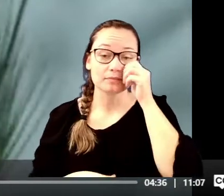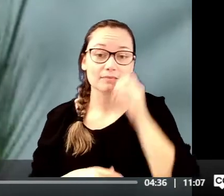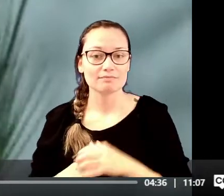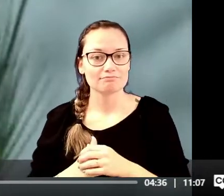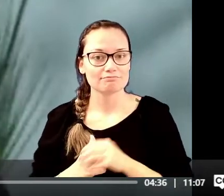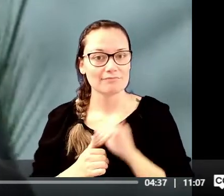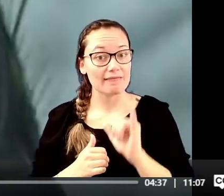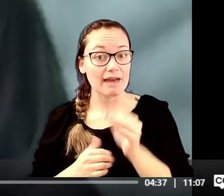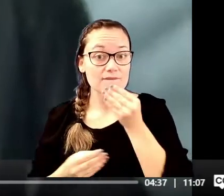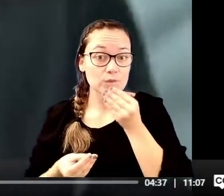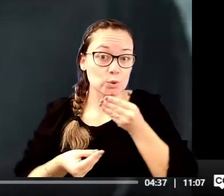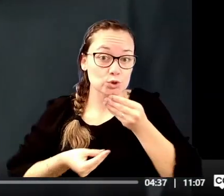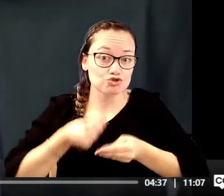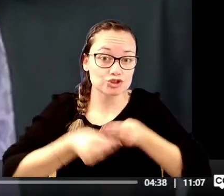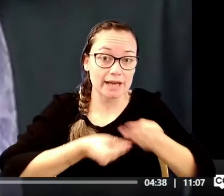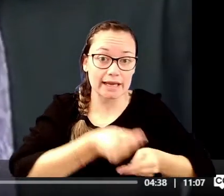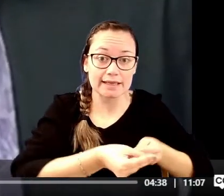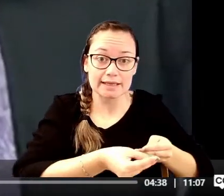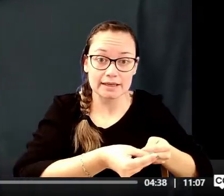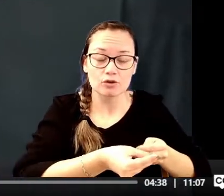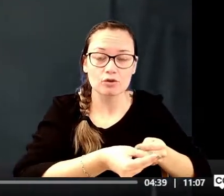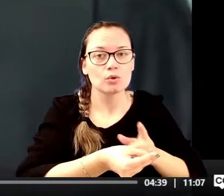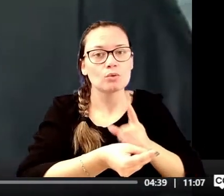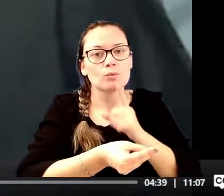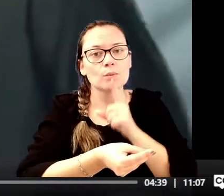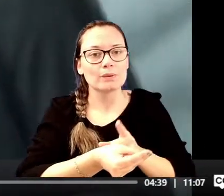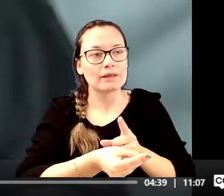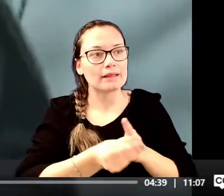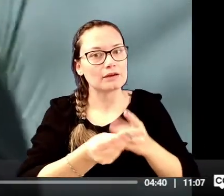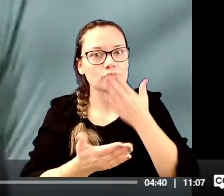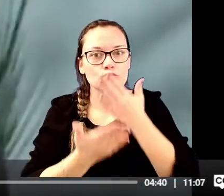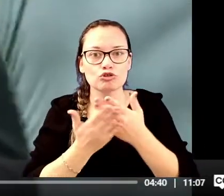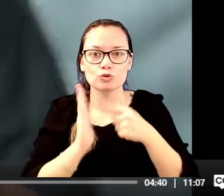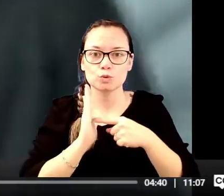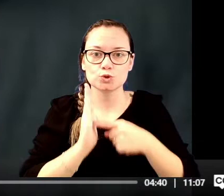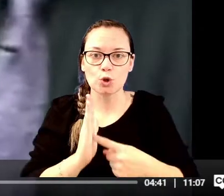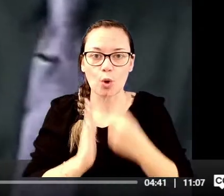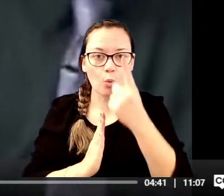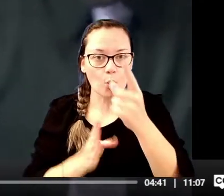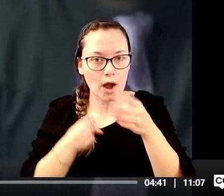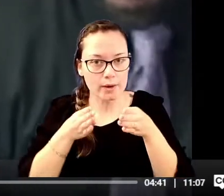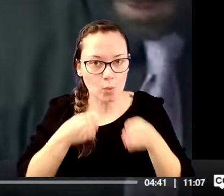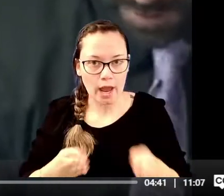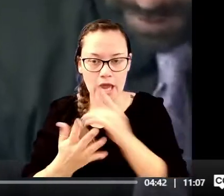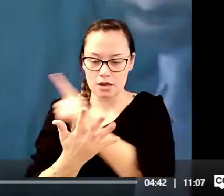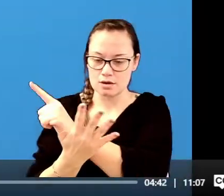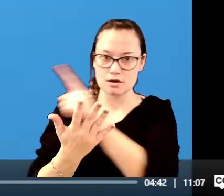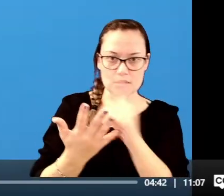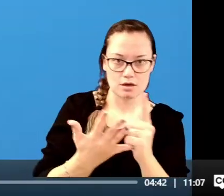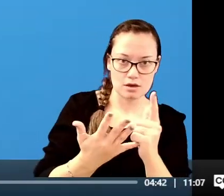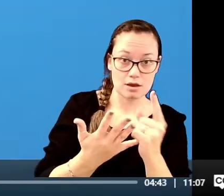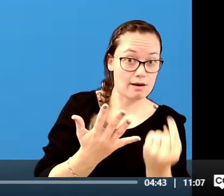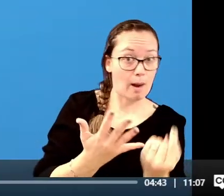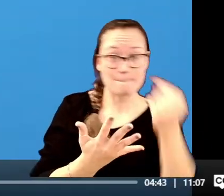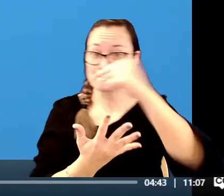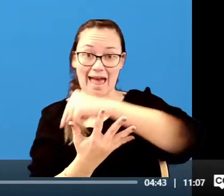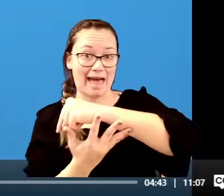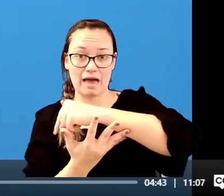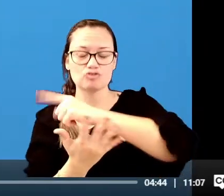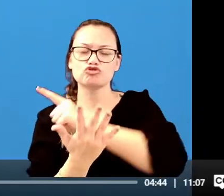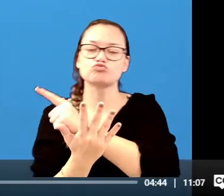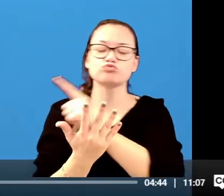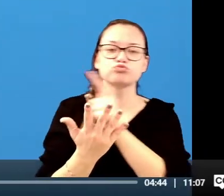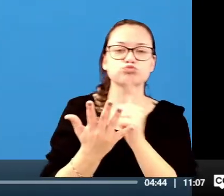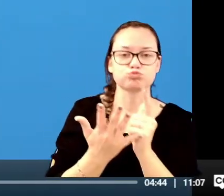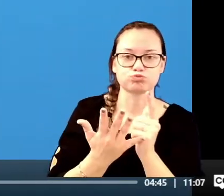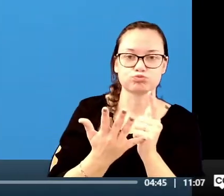good job of illustrating our one-way movement, right? So if we start here with a producer and we